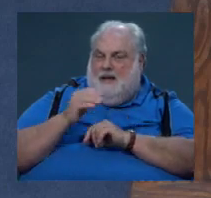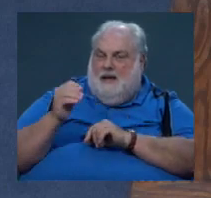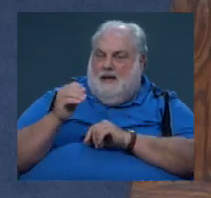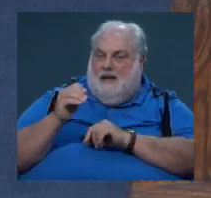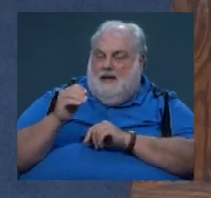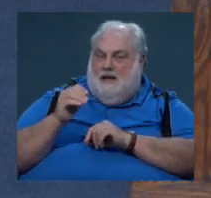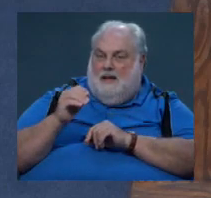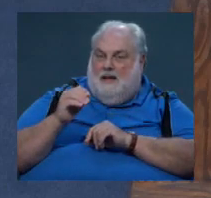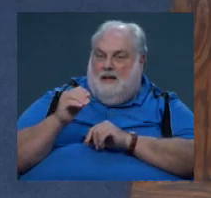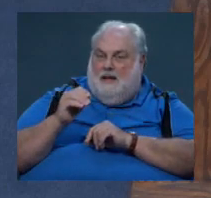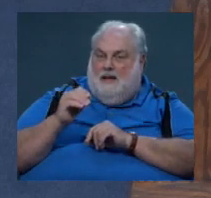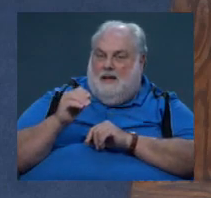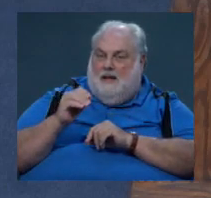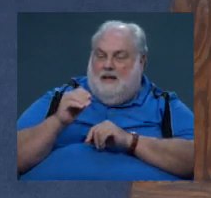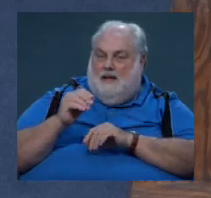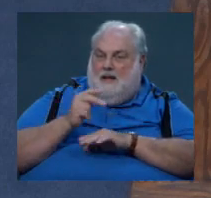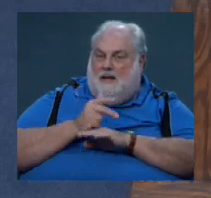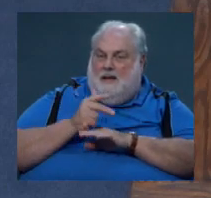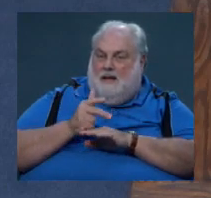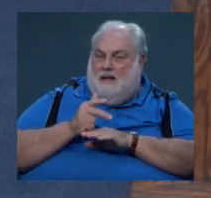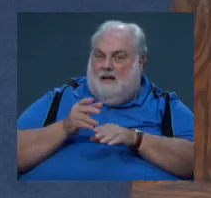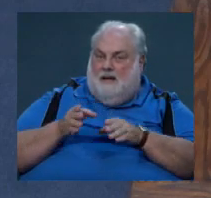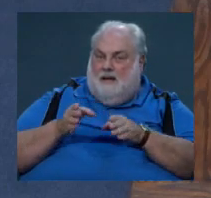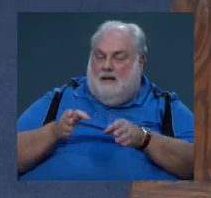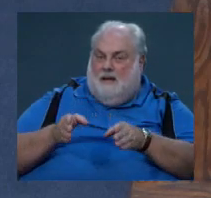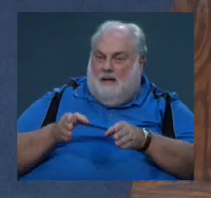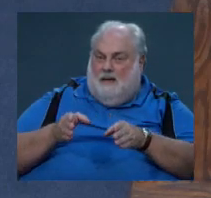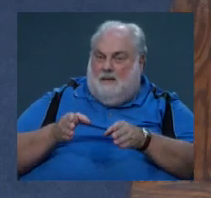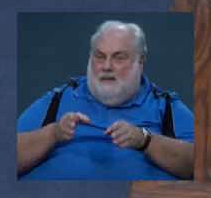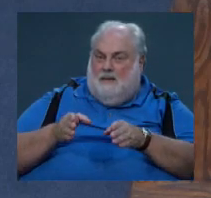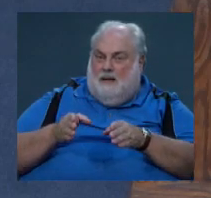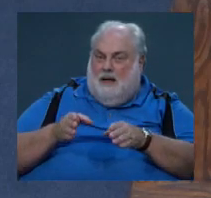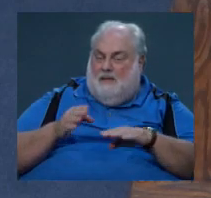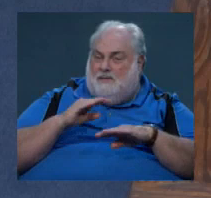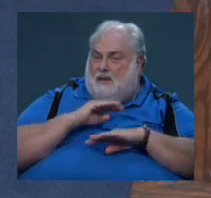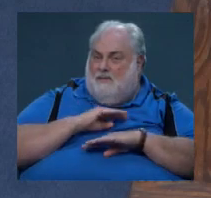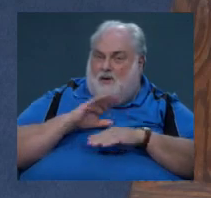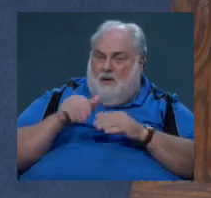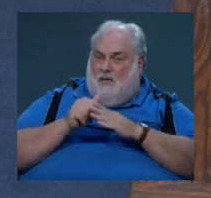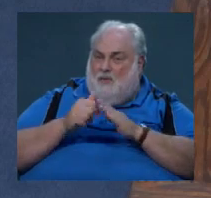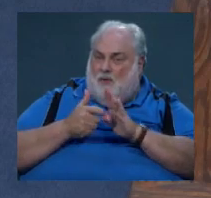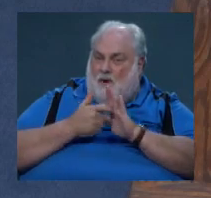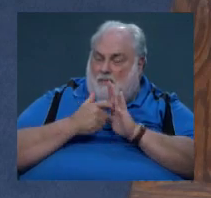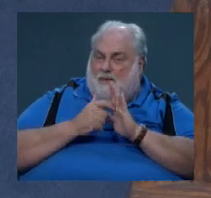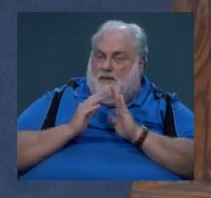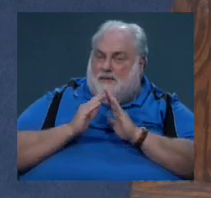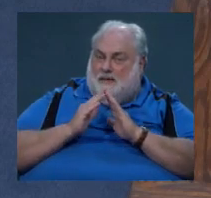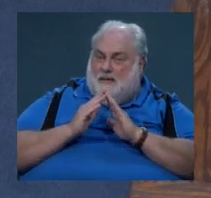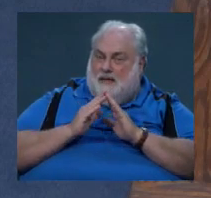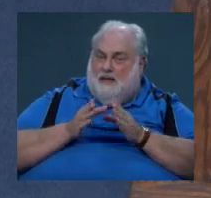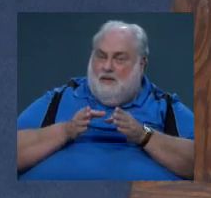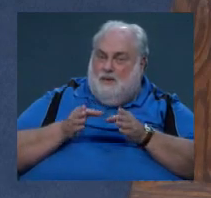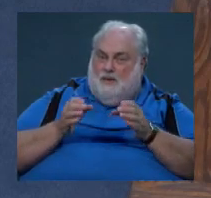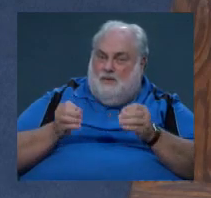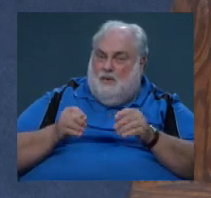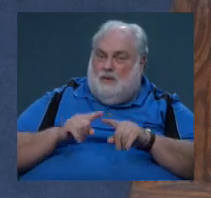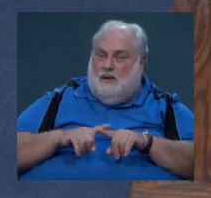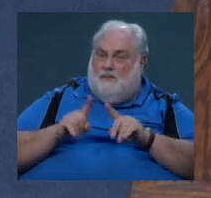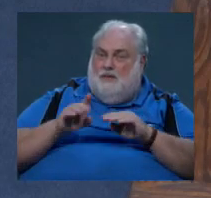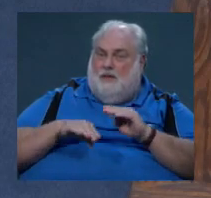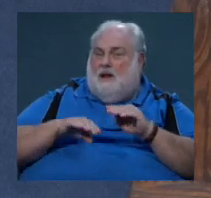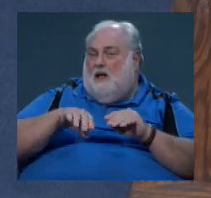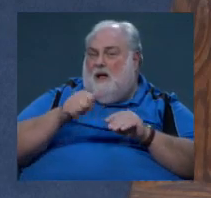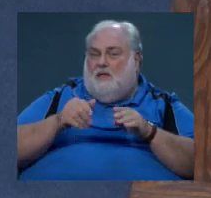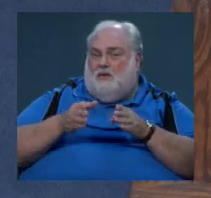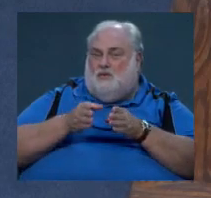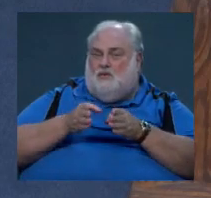and there'll be no parking on the street. I met all the requirements. And the street is no different from the rest of the streets